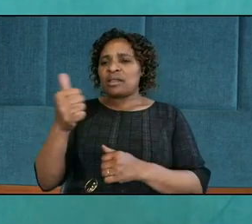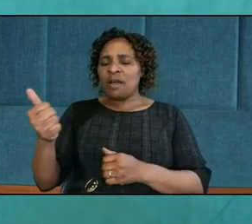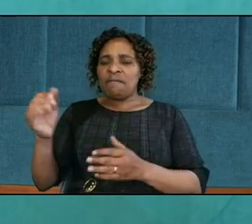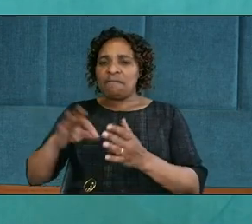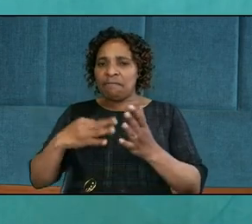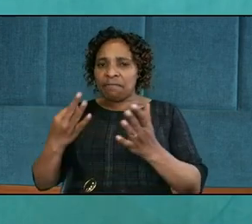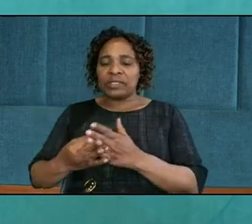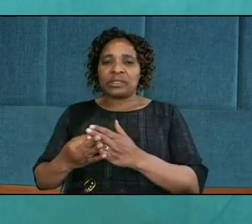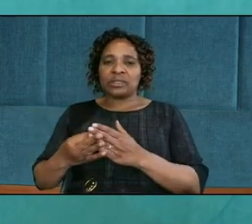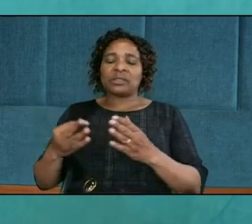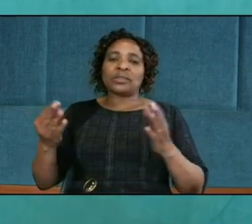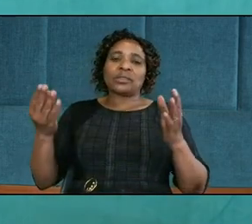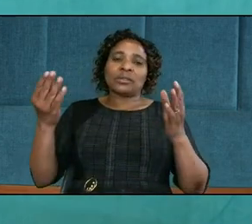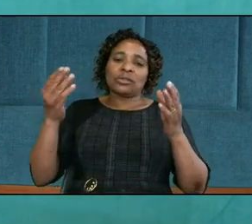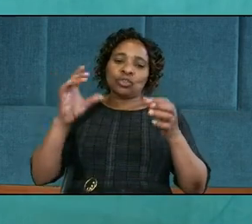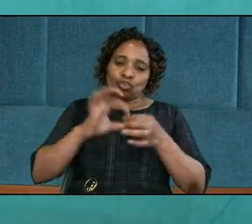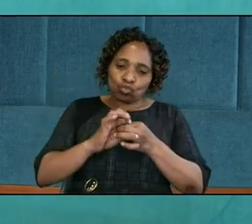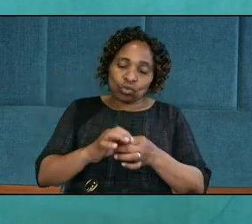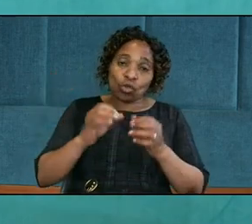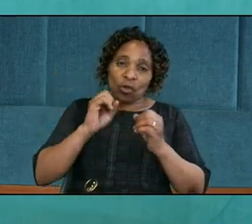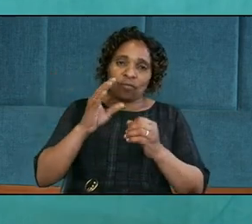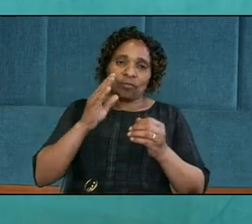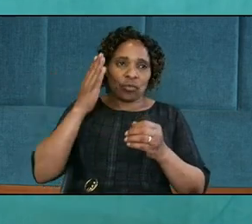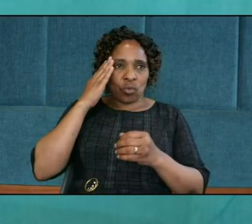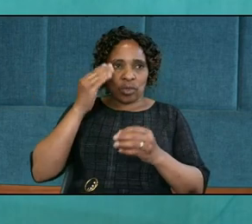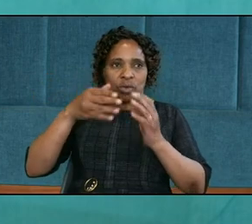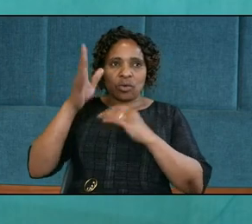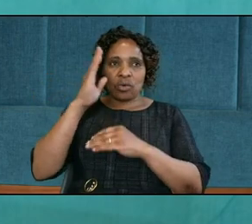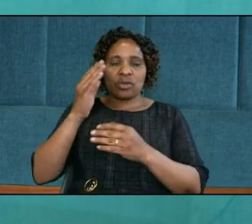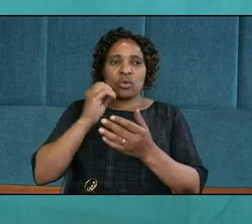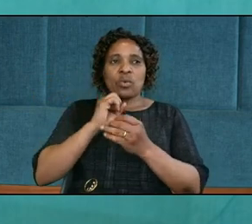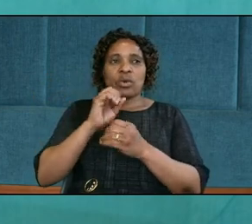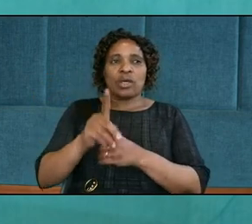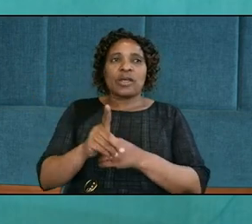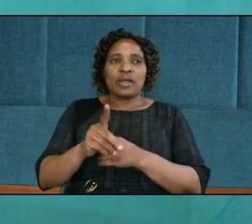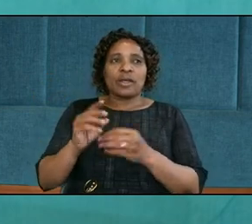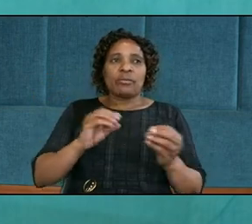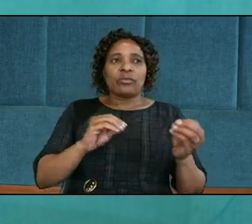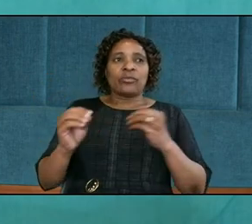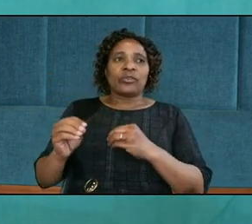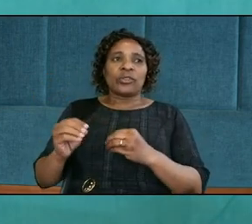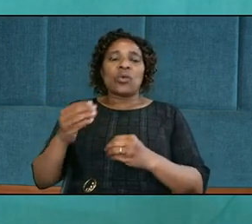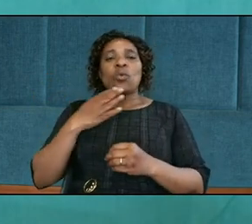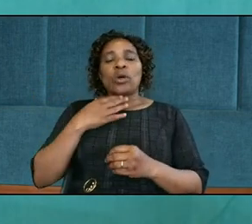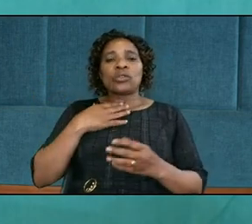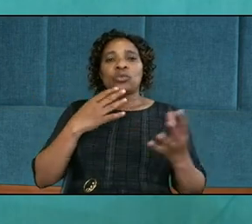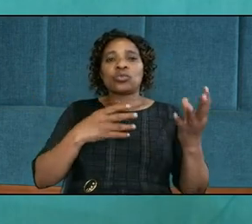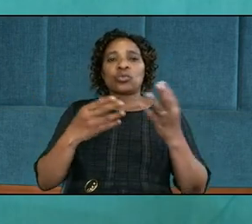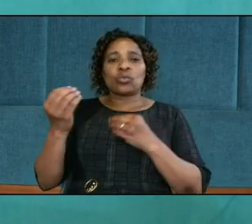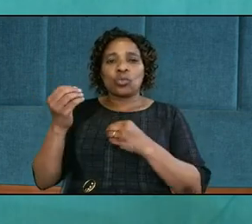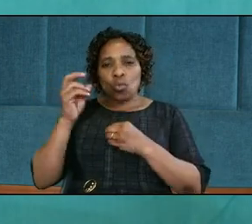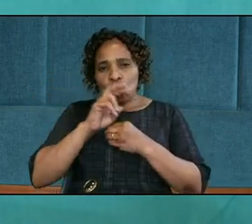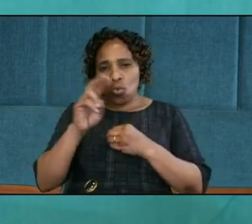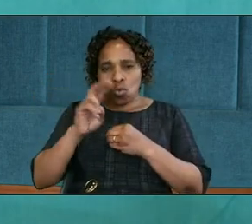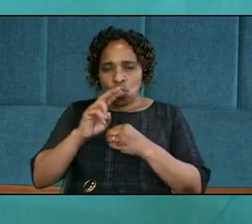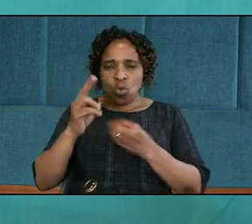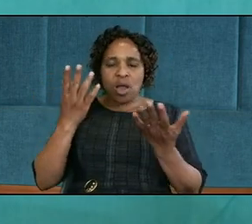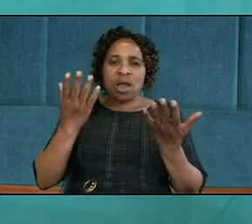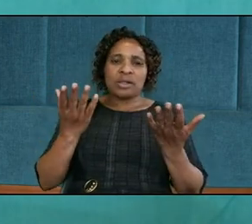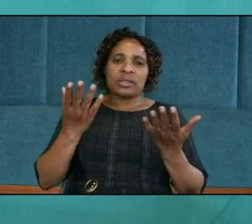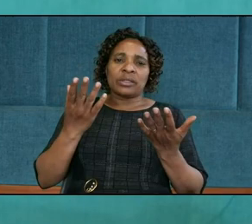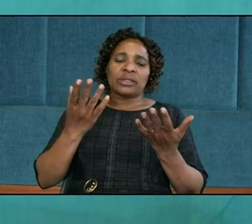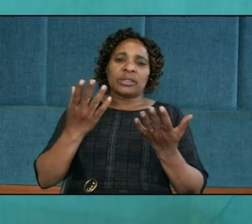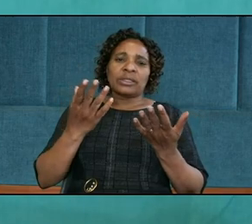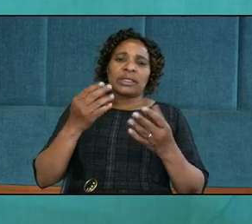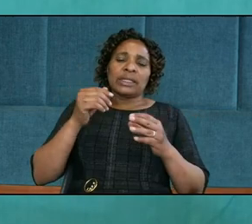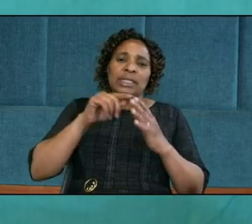in comparison to knowing God. All right, well, moving on swiftly after that, we just want to go and look at the punchlines.